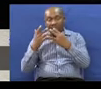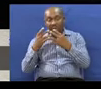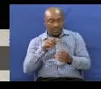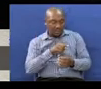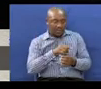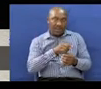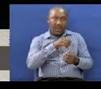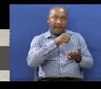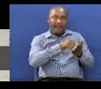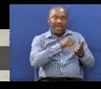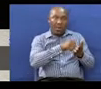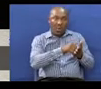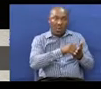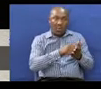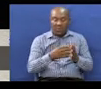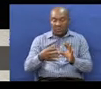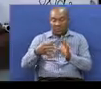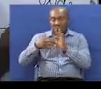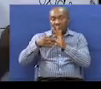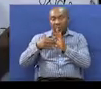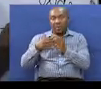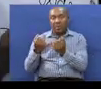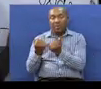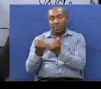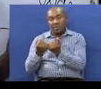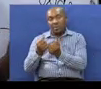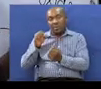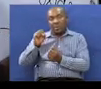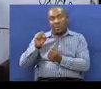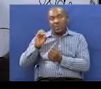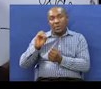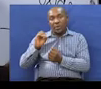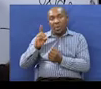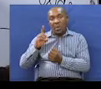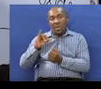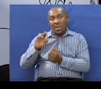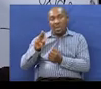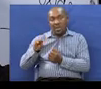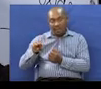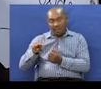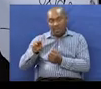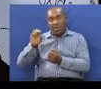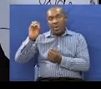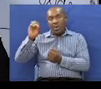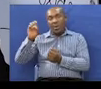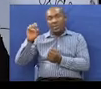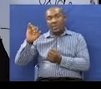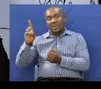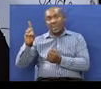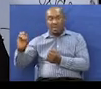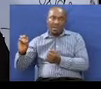is a metal, so it reacts with oxygen and they produce sodium oxide. Sodium